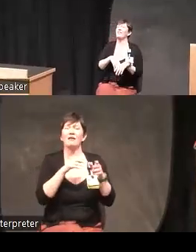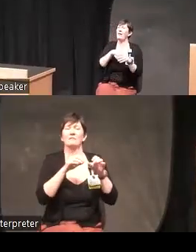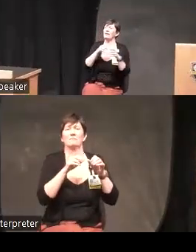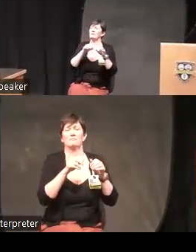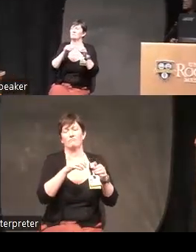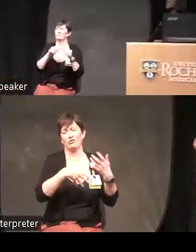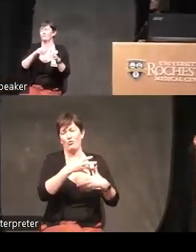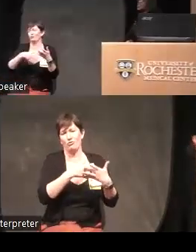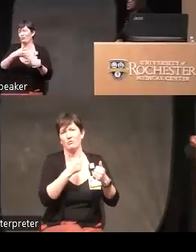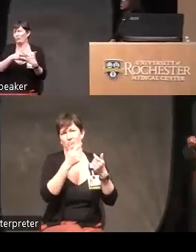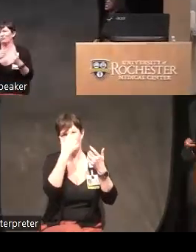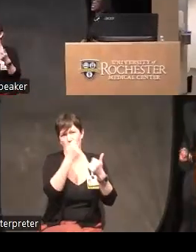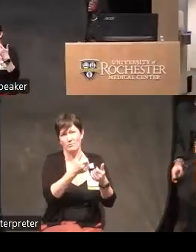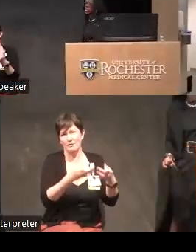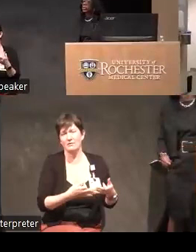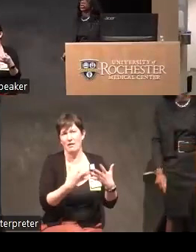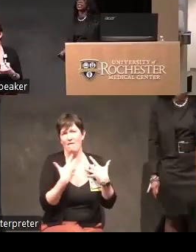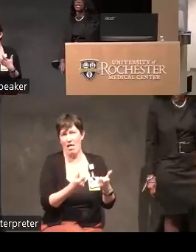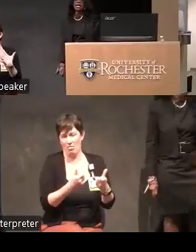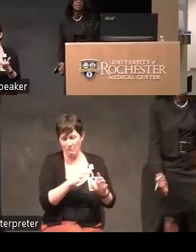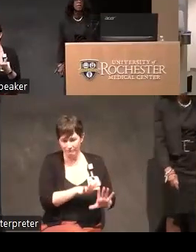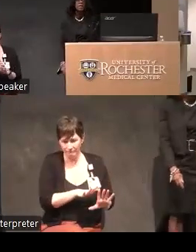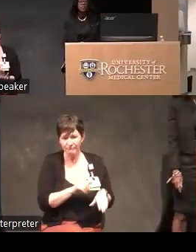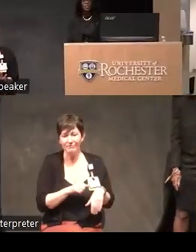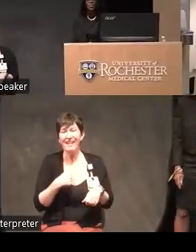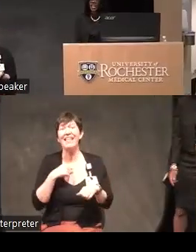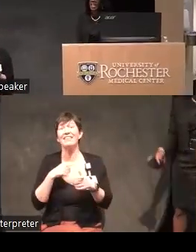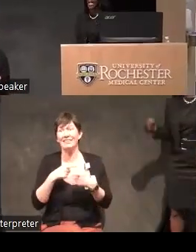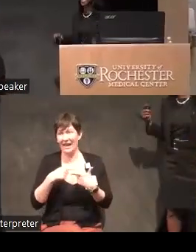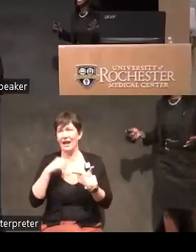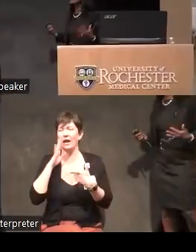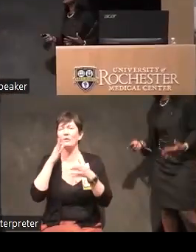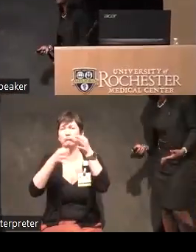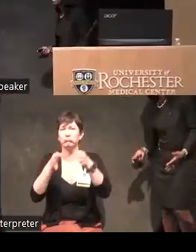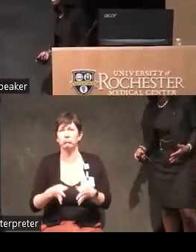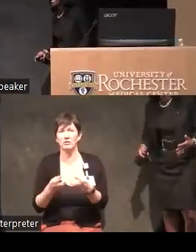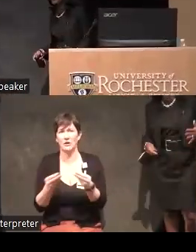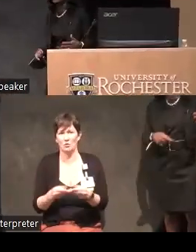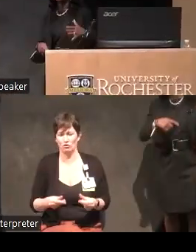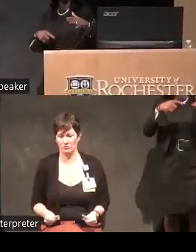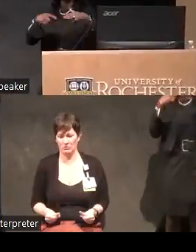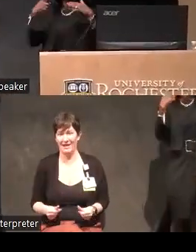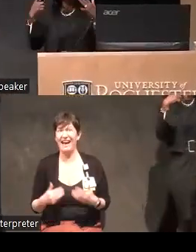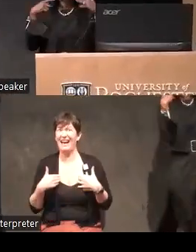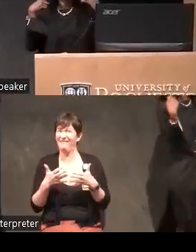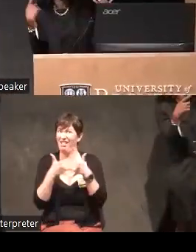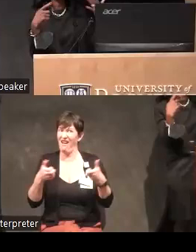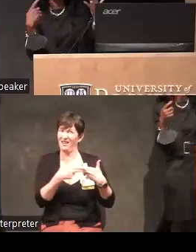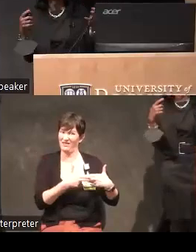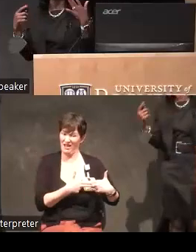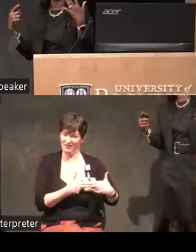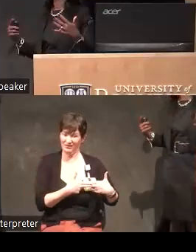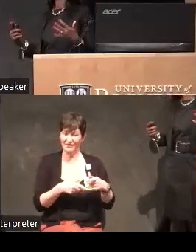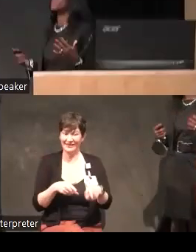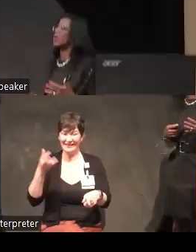going to end with some intervention strategies, solutions that we can consider today. I have a ton of slides. So I want to tell you that